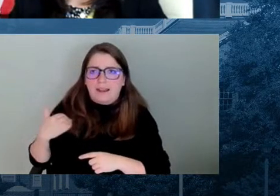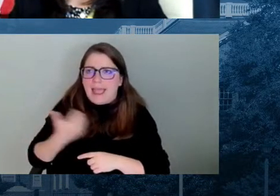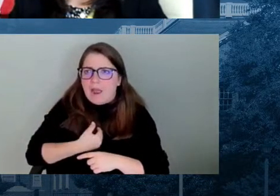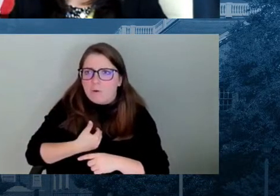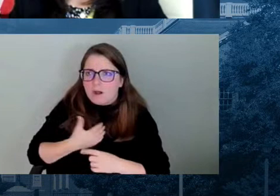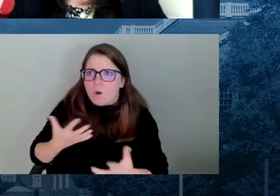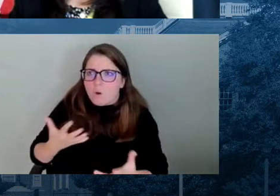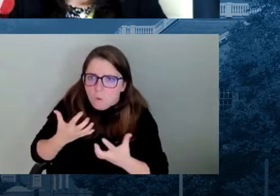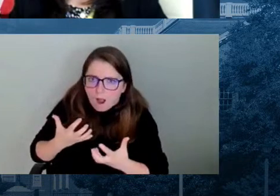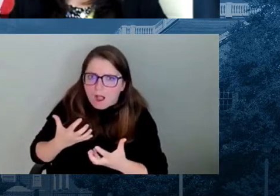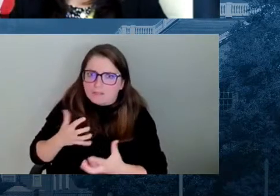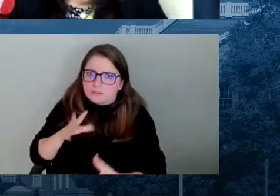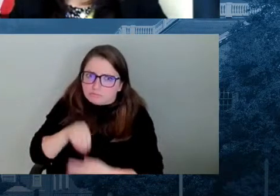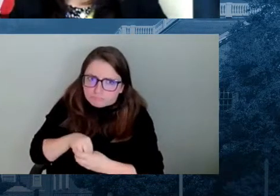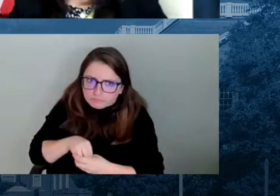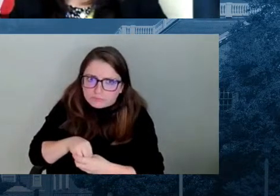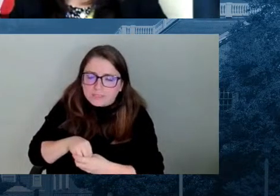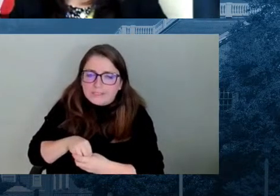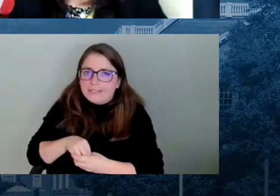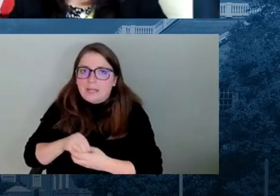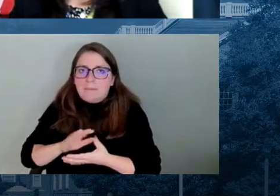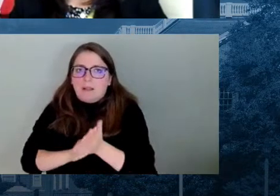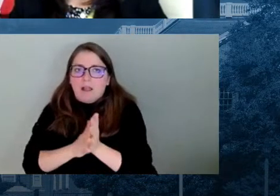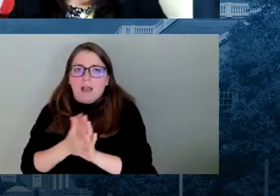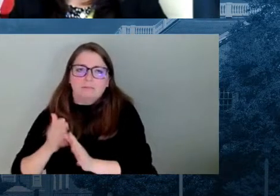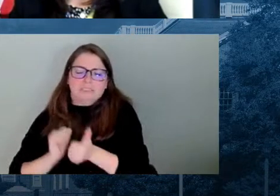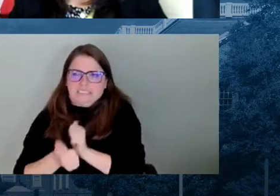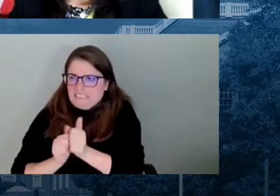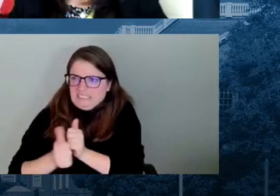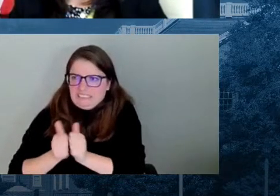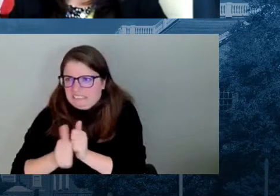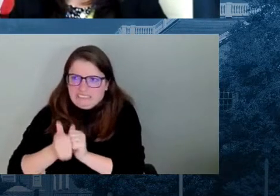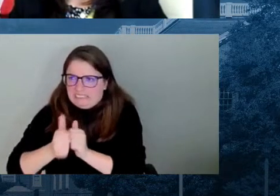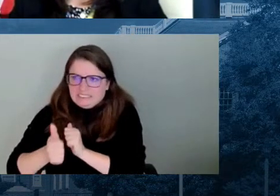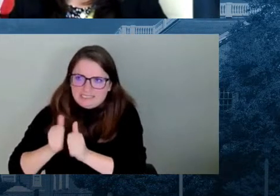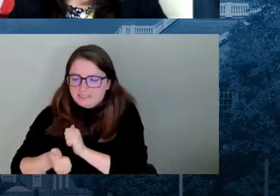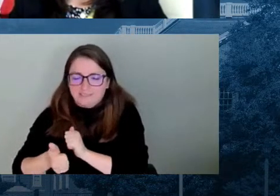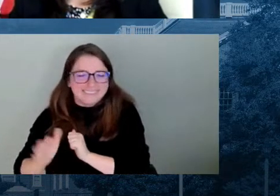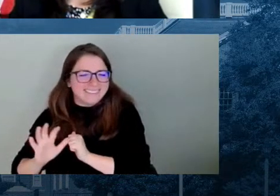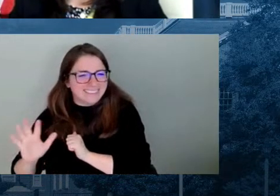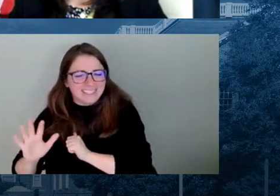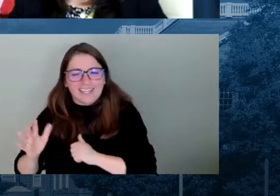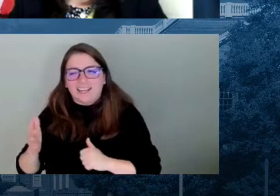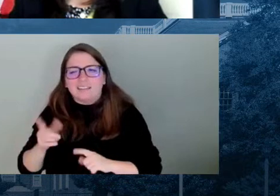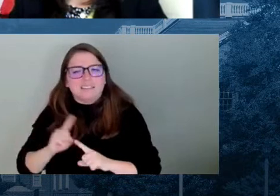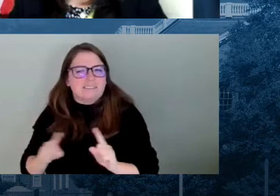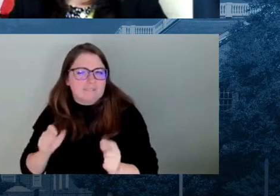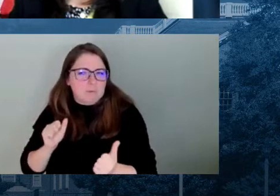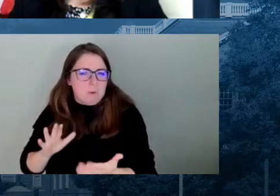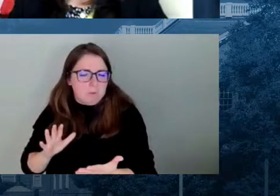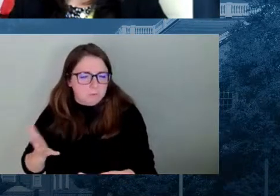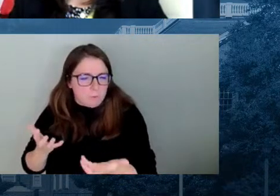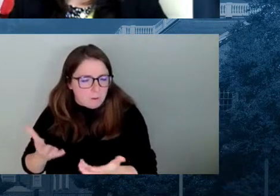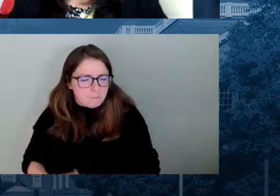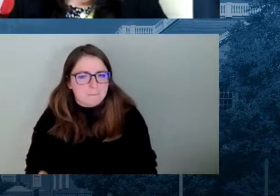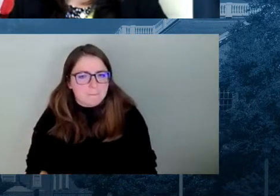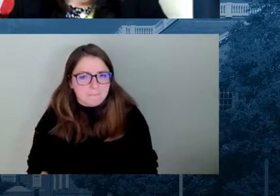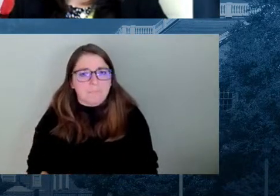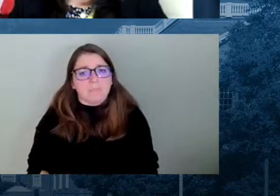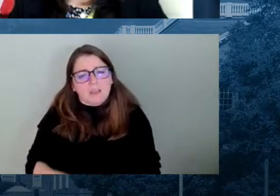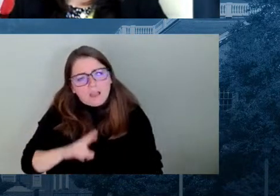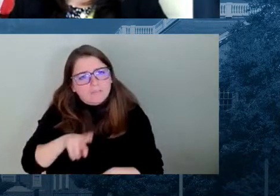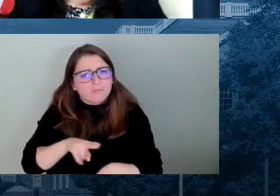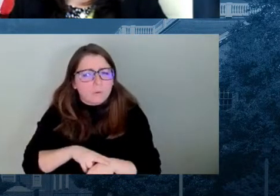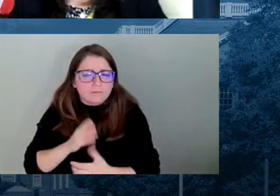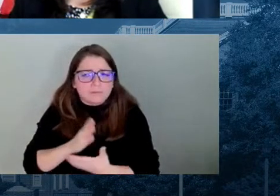better way, like a rising tide lift all boats type of approach. There's going to be some competition,